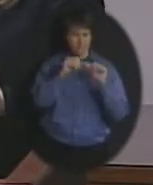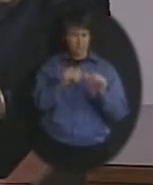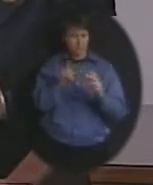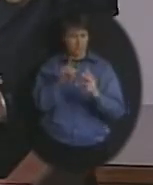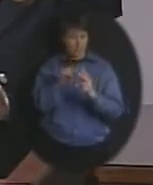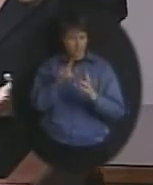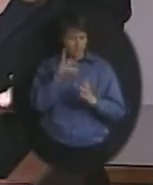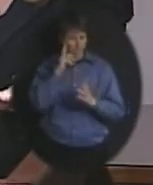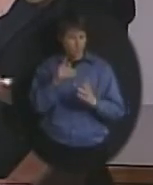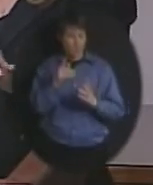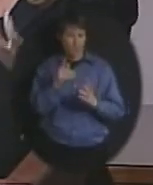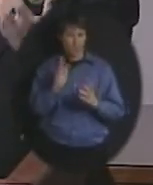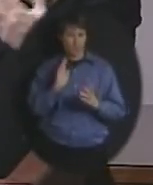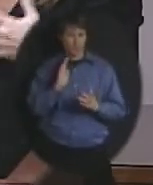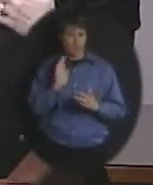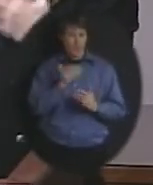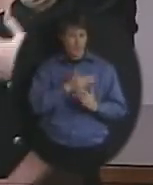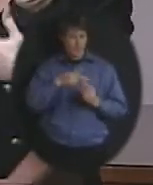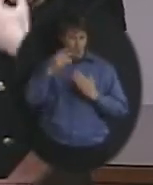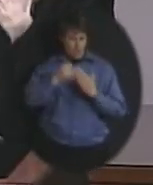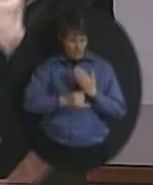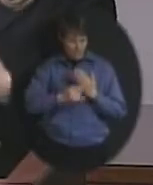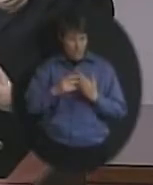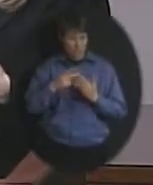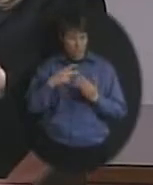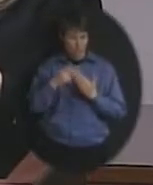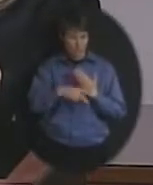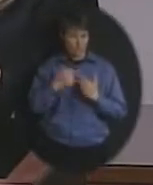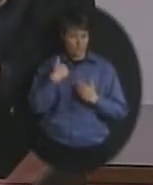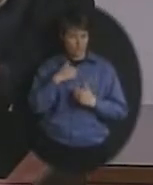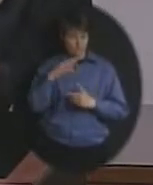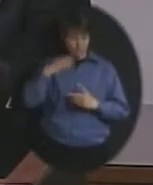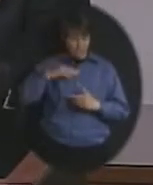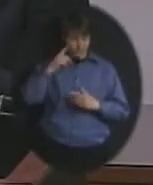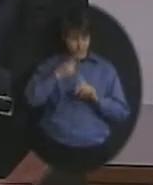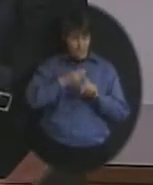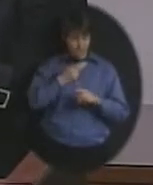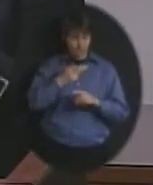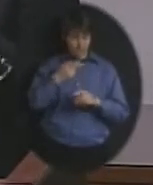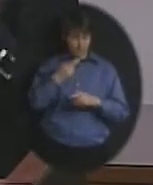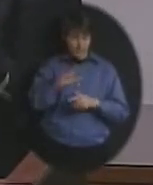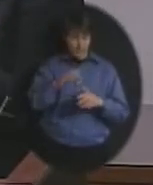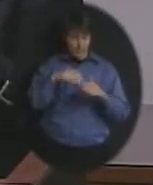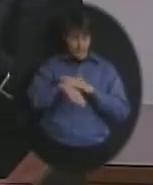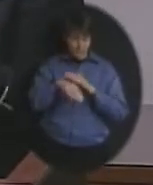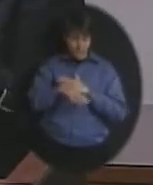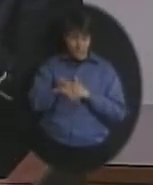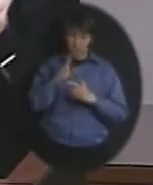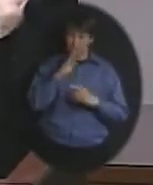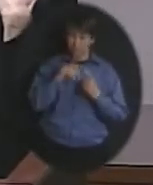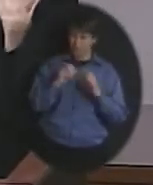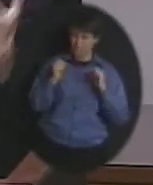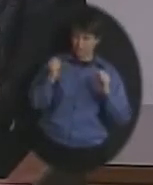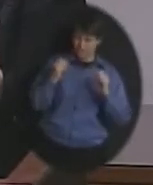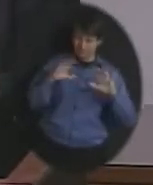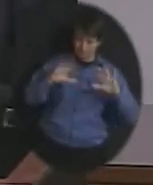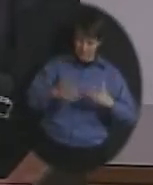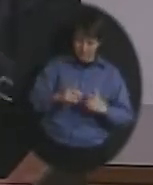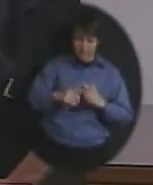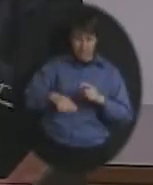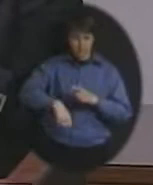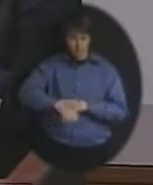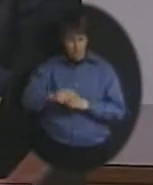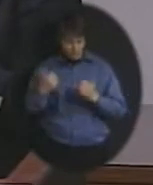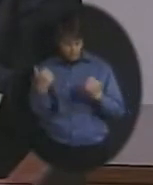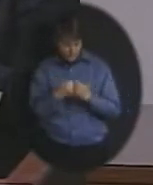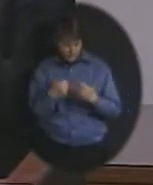for other of our programs and other folks that would benefit from that accessible field. We've talked about PE classes and some soccer